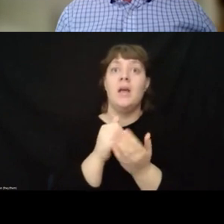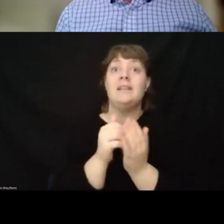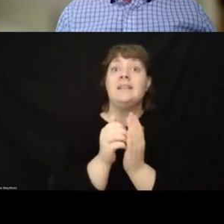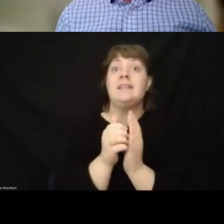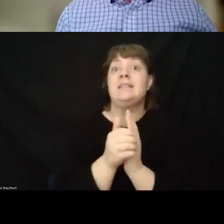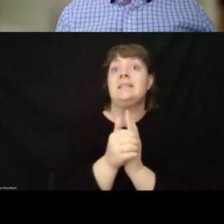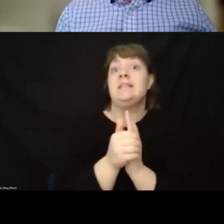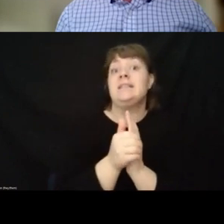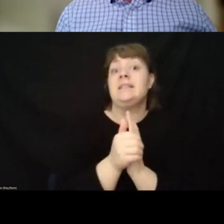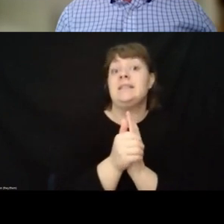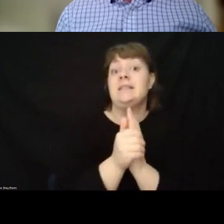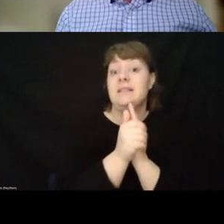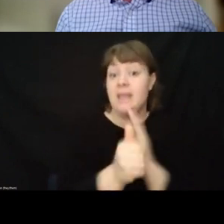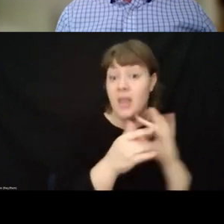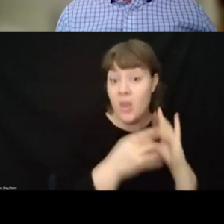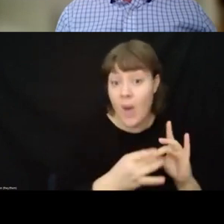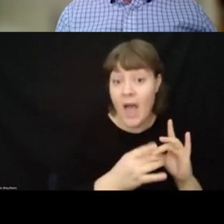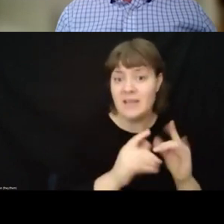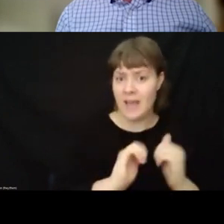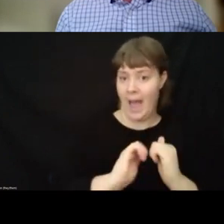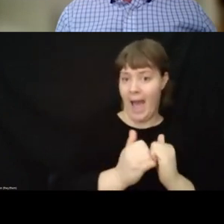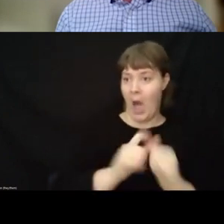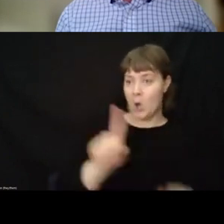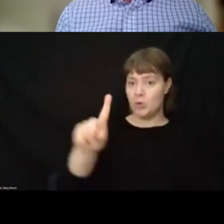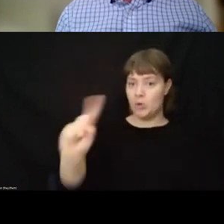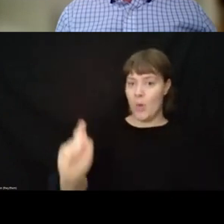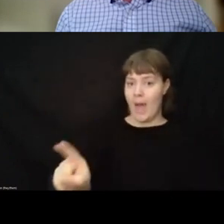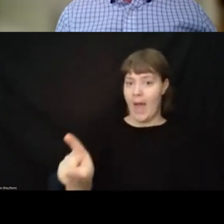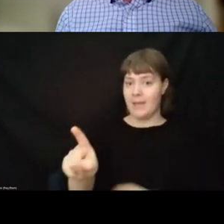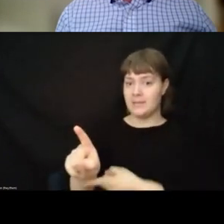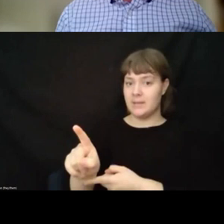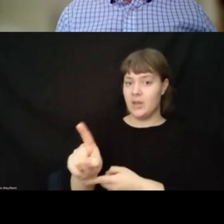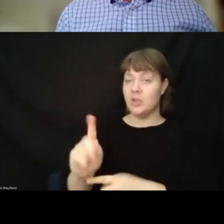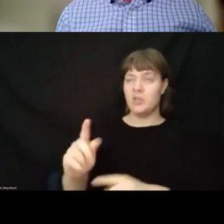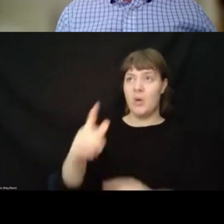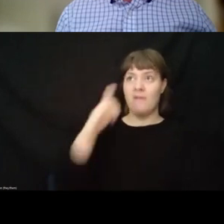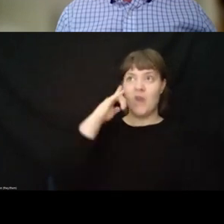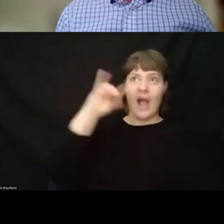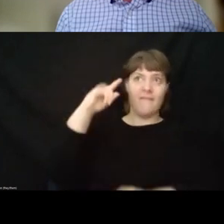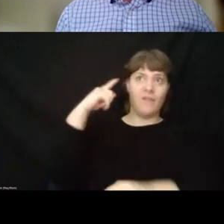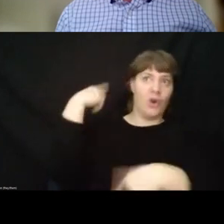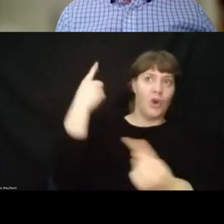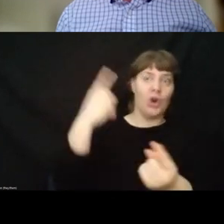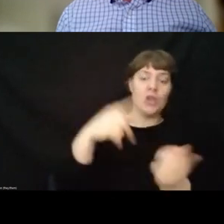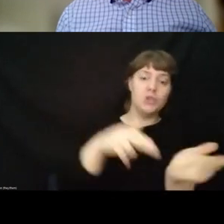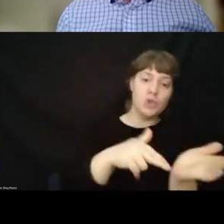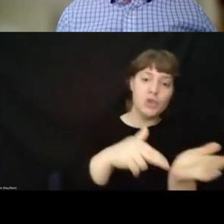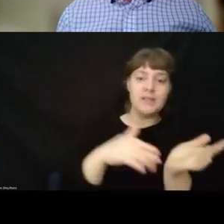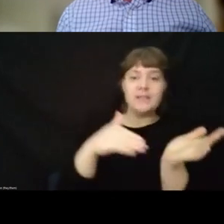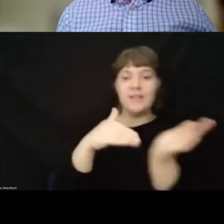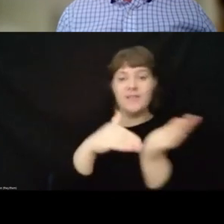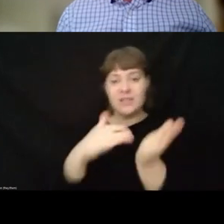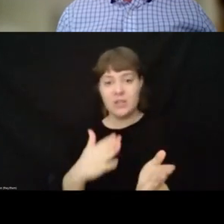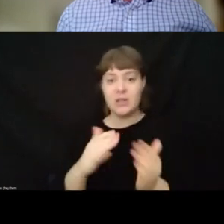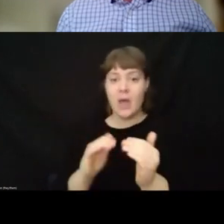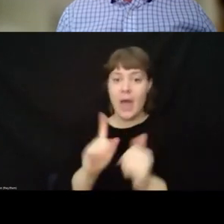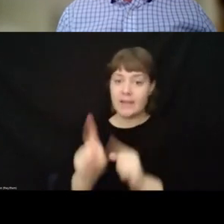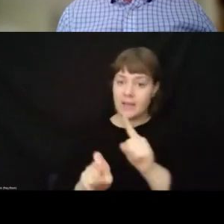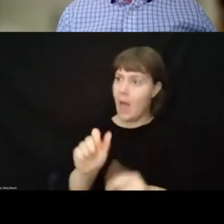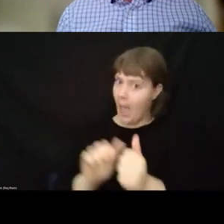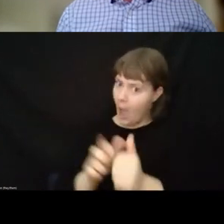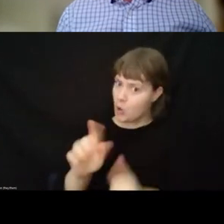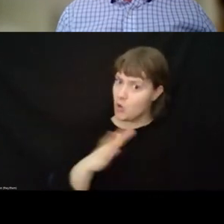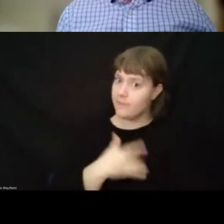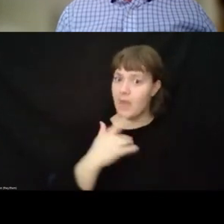ask the question? So forever, we as nurses and physicians have been asking, how do you feel? How's